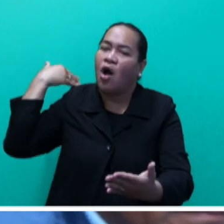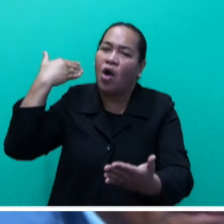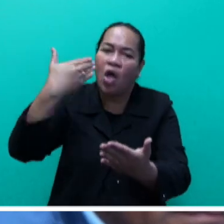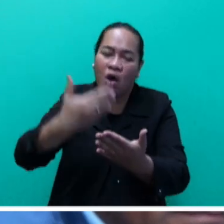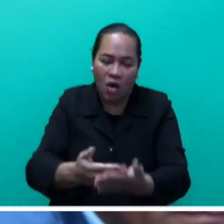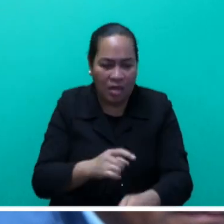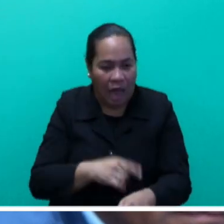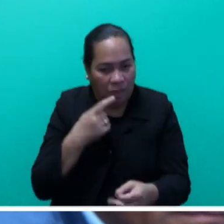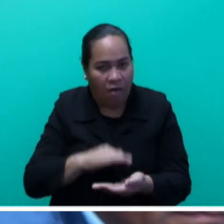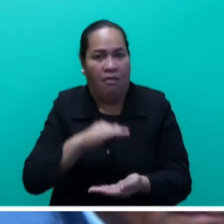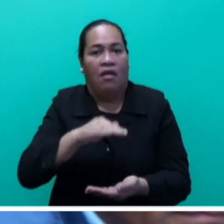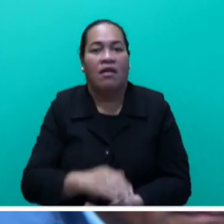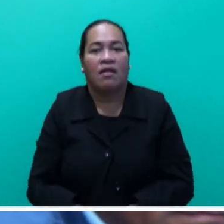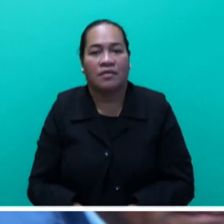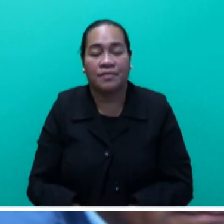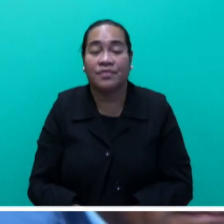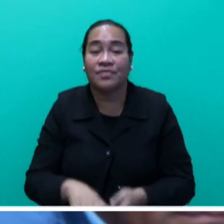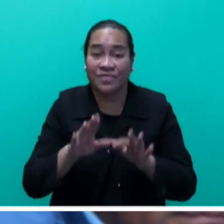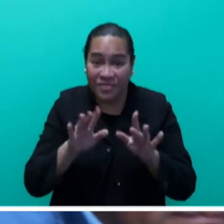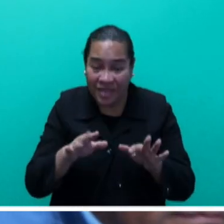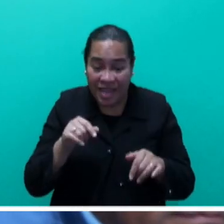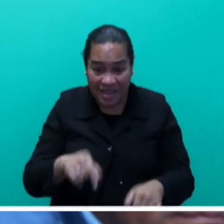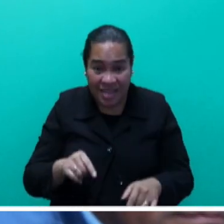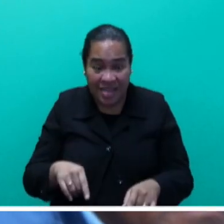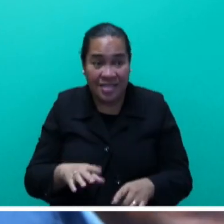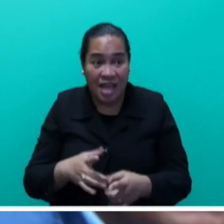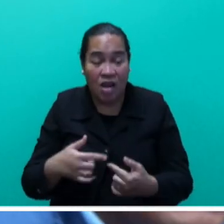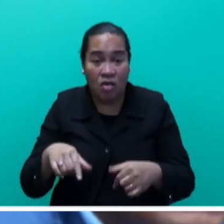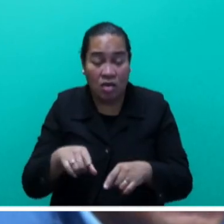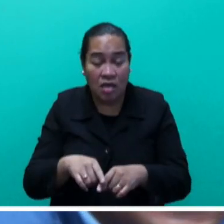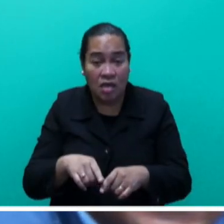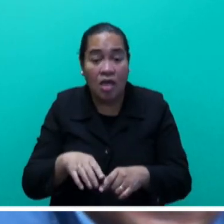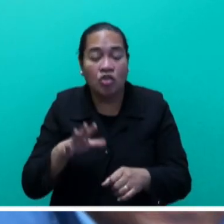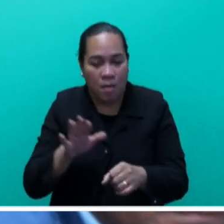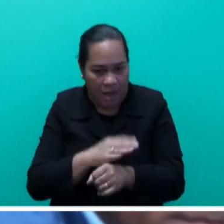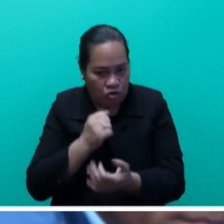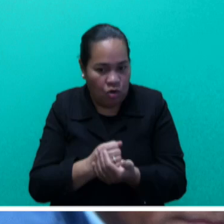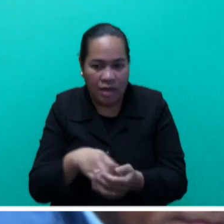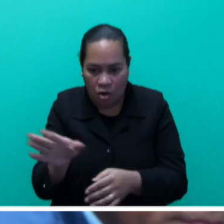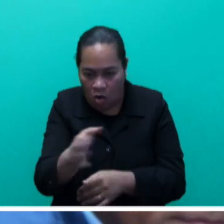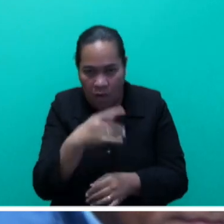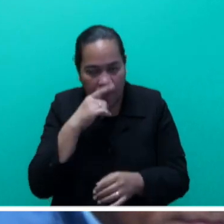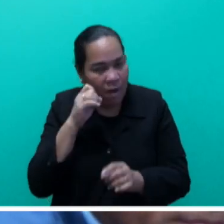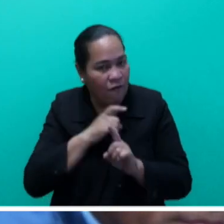18 years. Mr. Speaker, additional allocation has been made to ensure compliance.